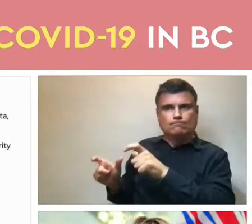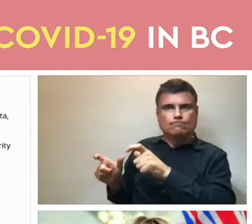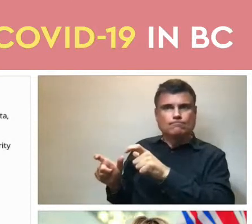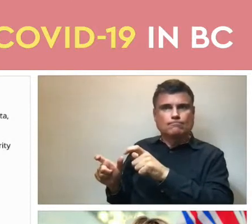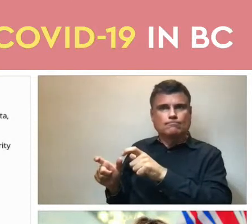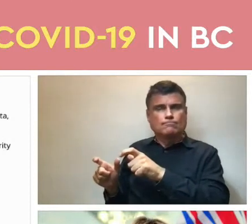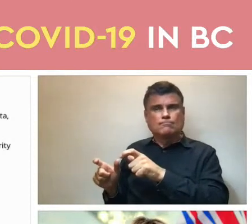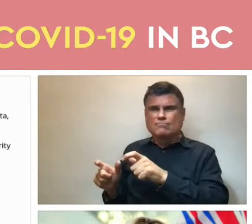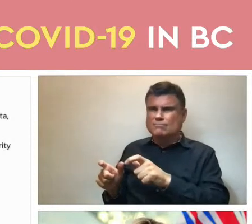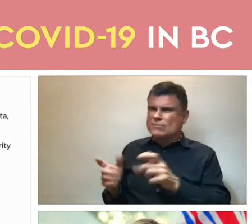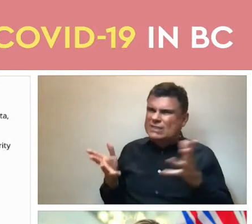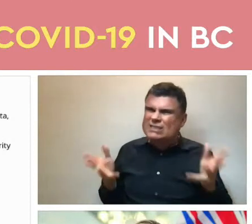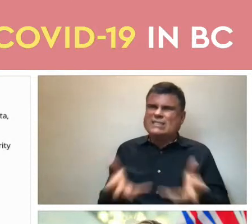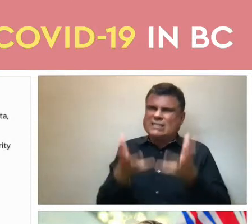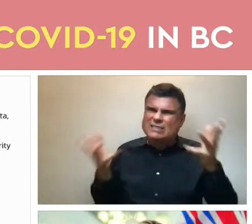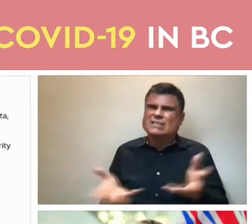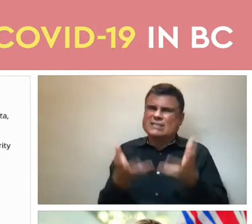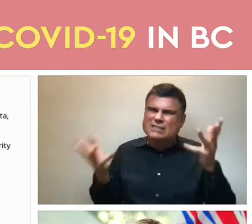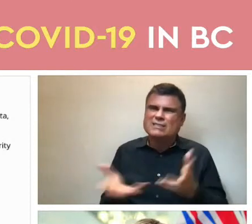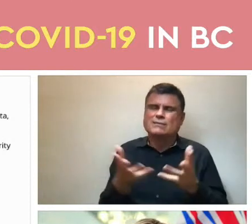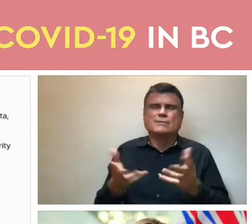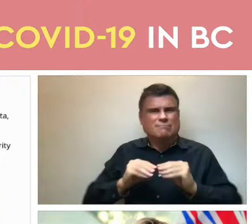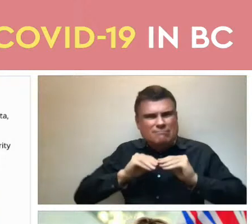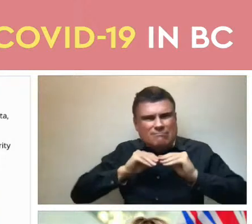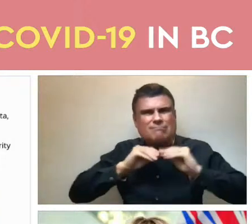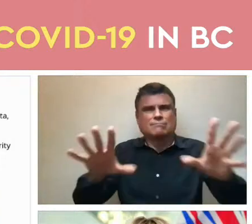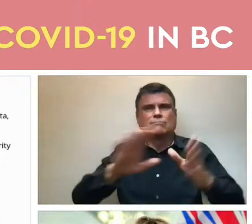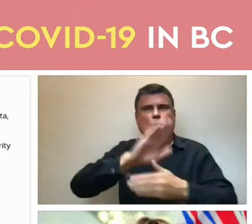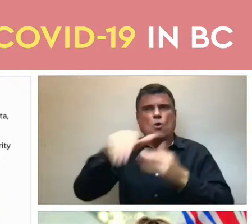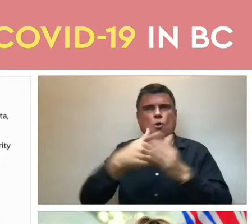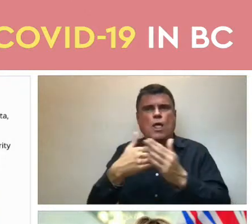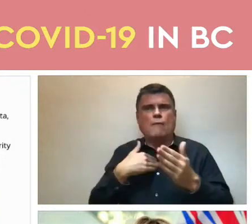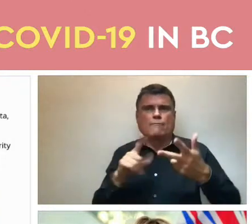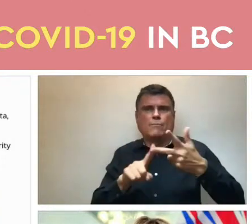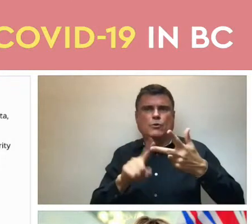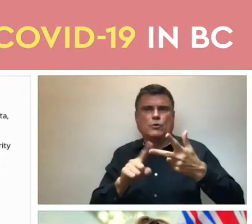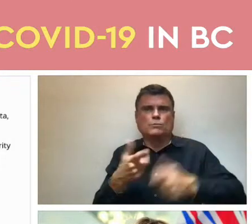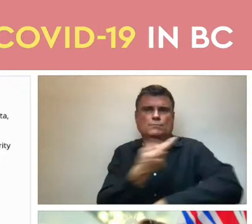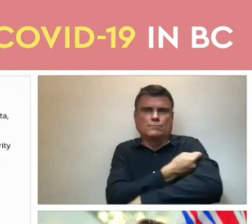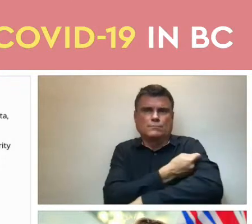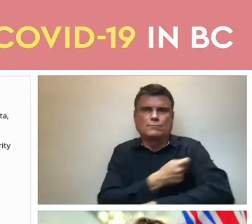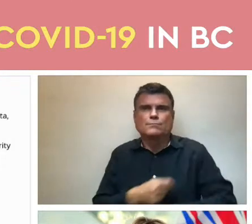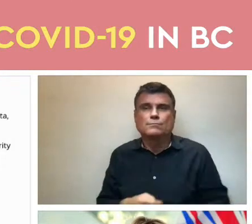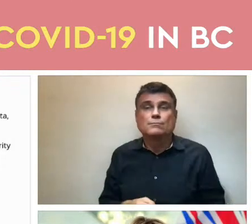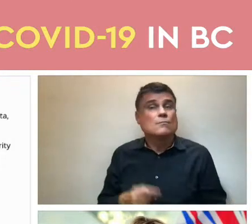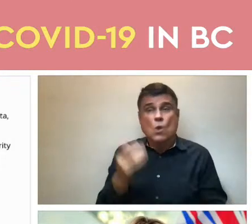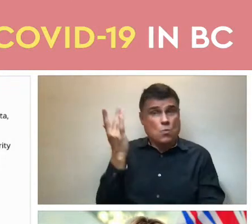little while. And and large part of that is because we've had the